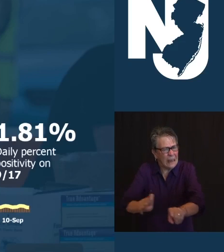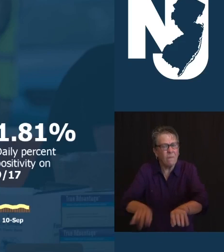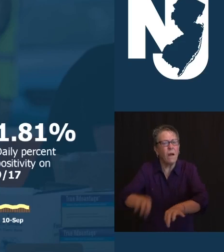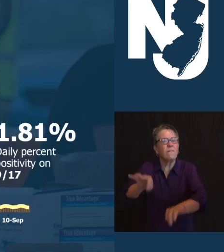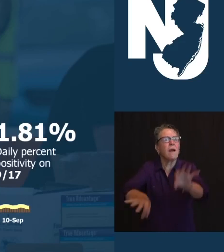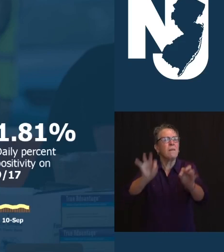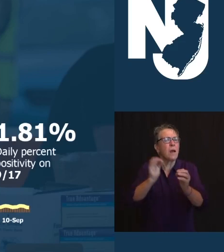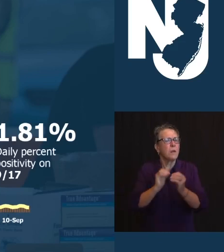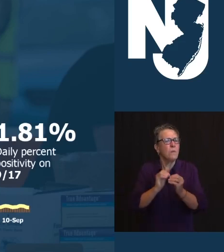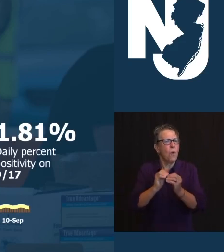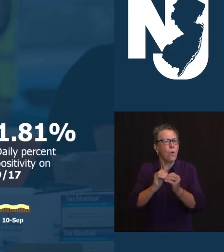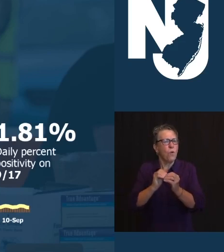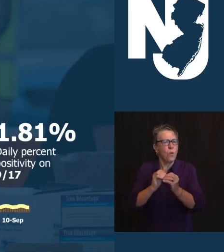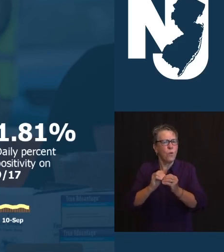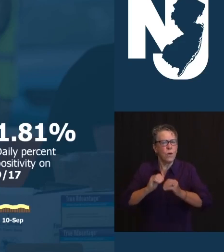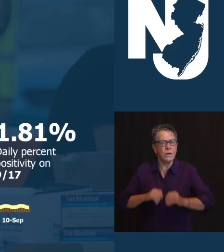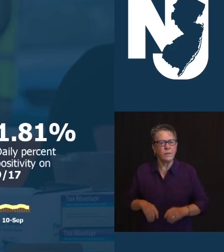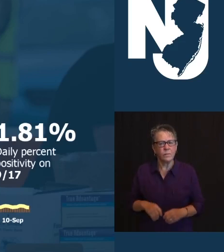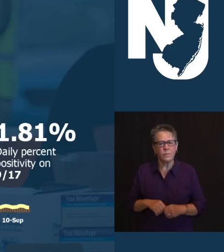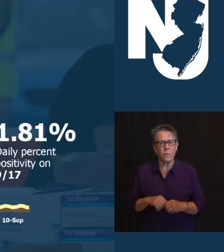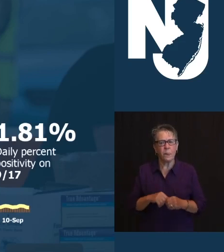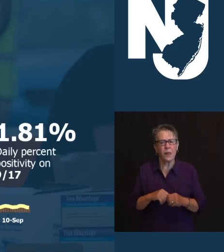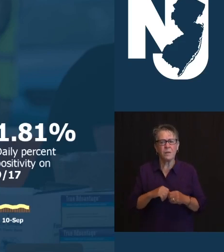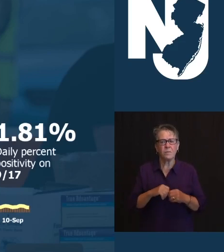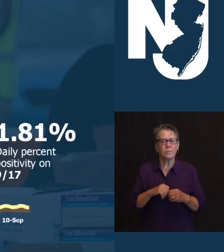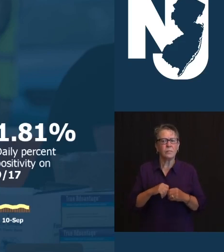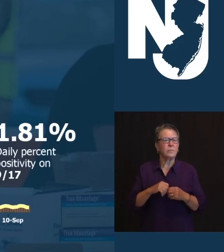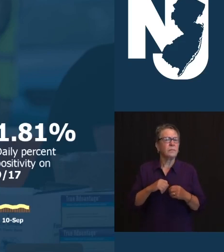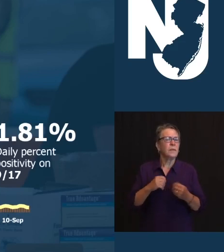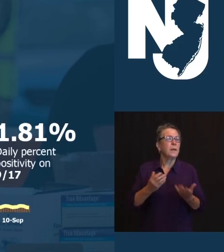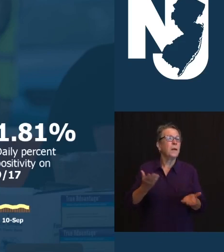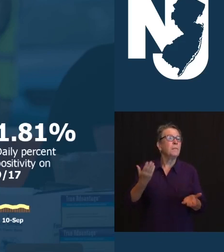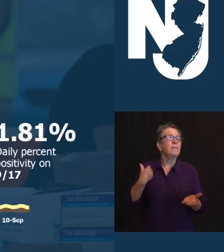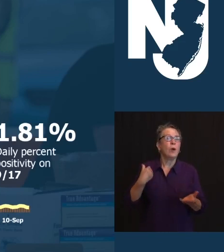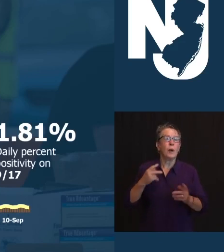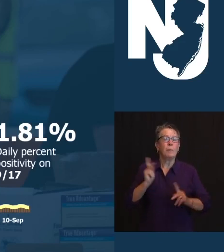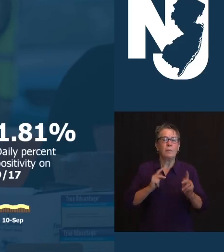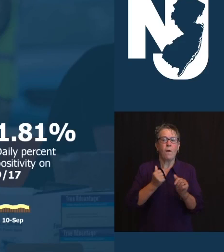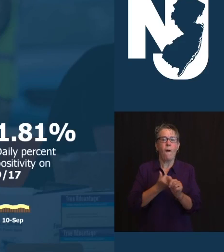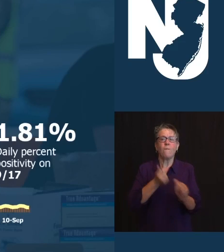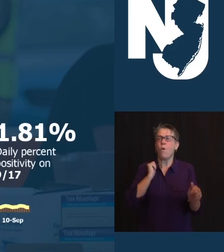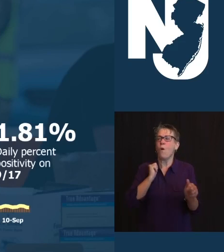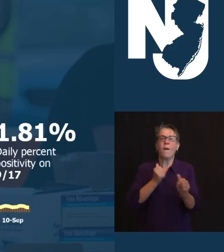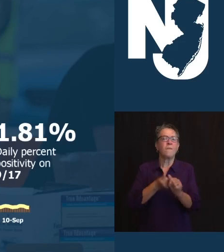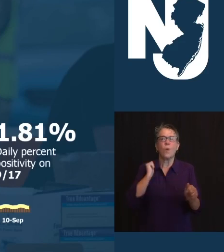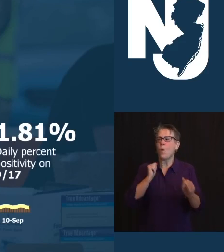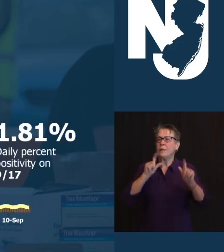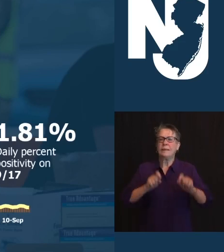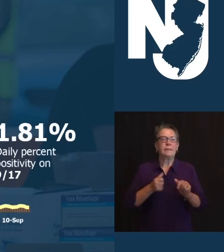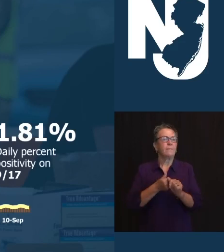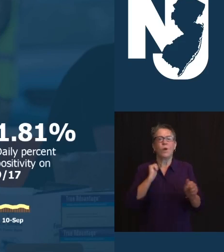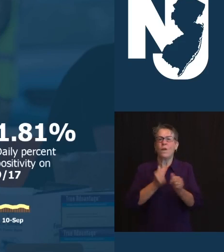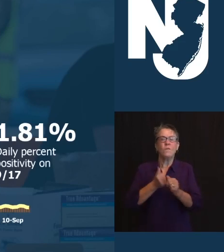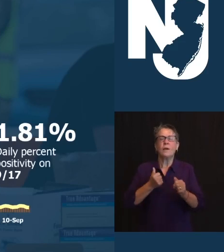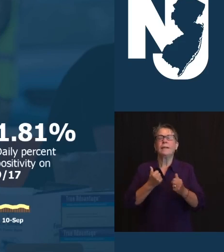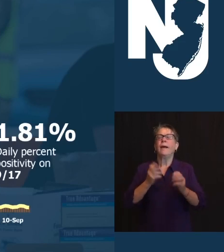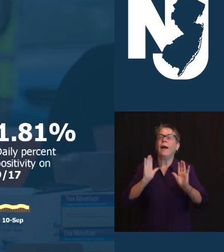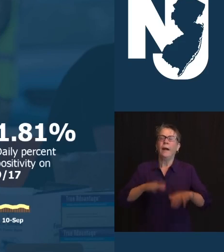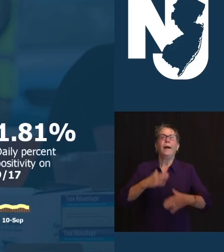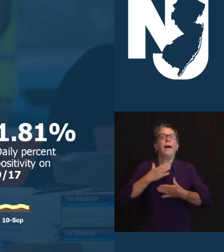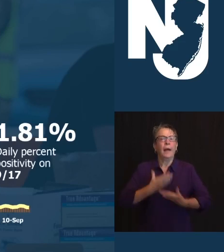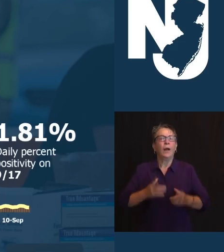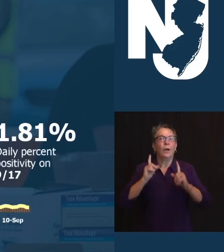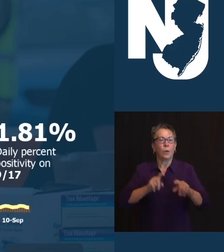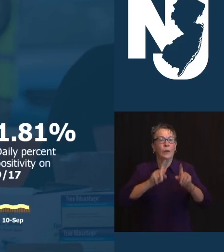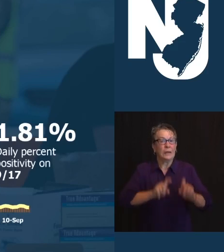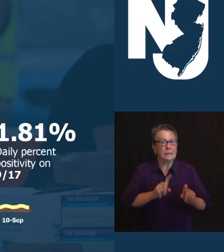keeping up with that. But some of this is also community spread. Judy's been going through some of we had a long call today to go over a bunch of,